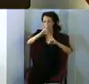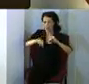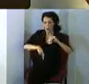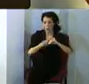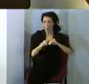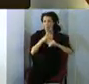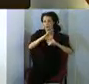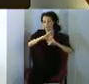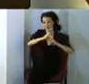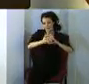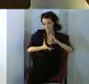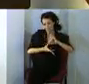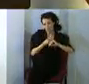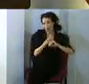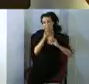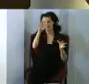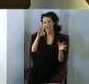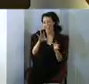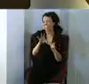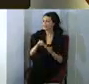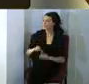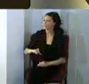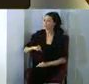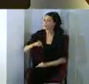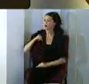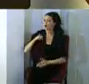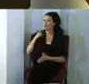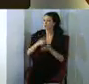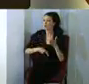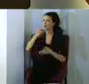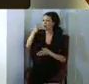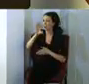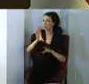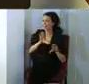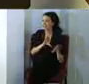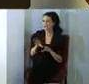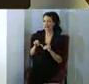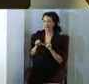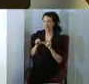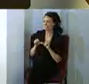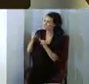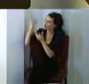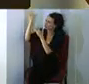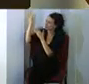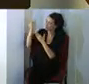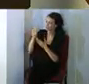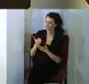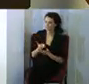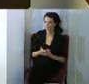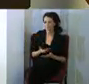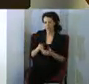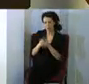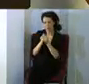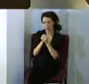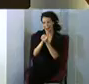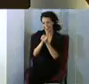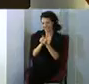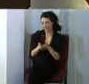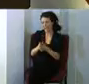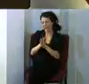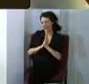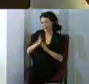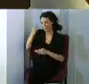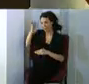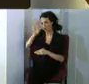pride. So proud of what God has done and continues to do amongst us. So as we respond to God in prayer, let's come and ask God to bless this